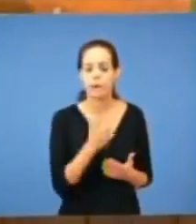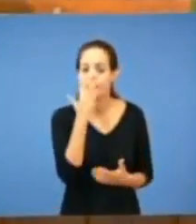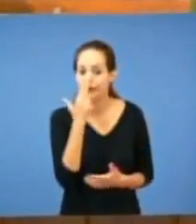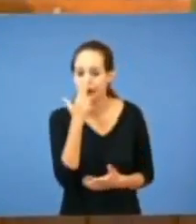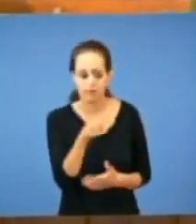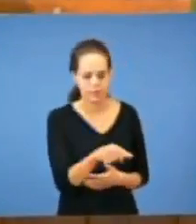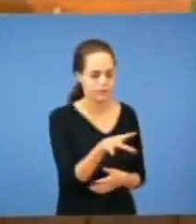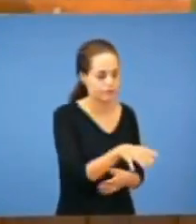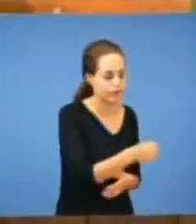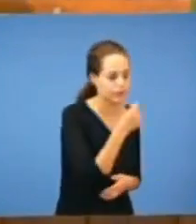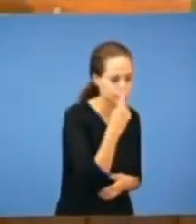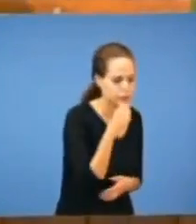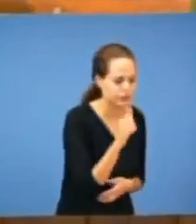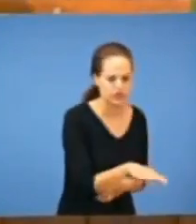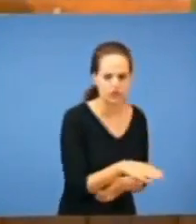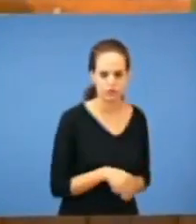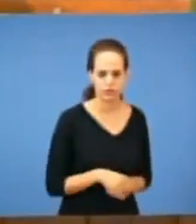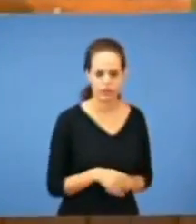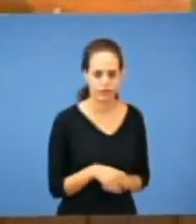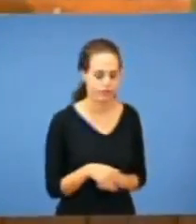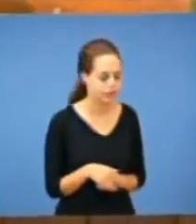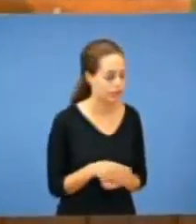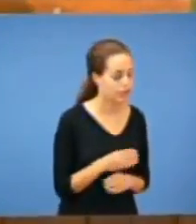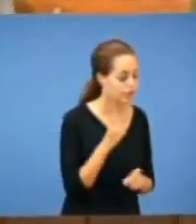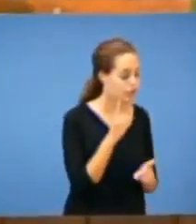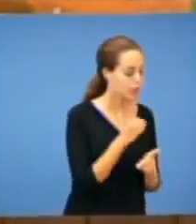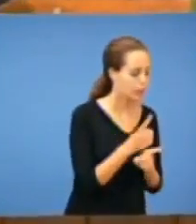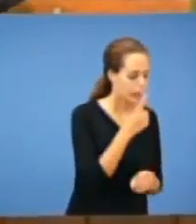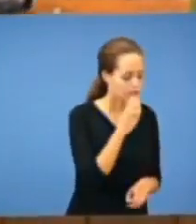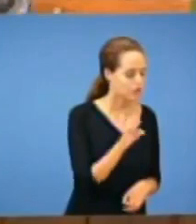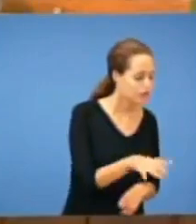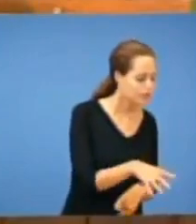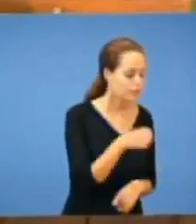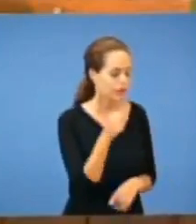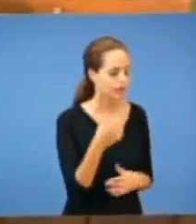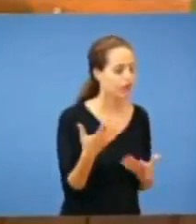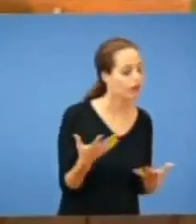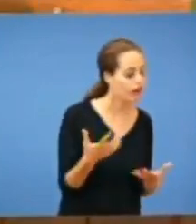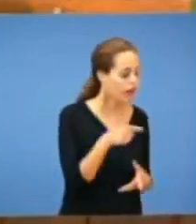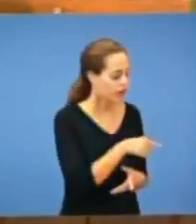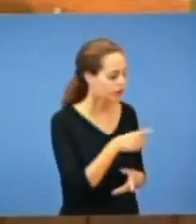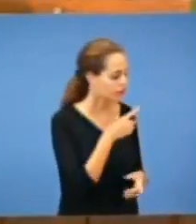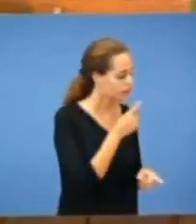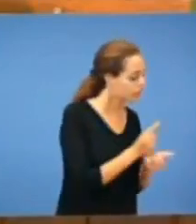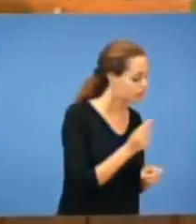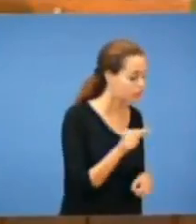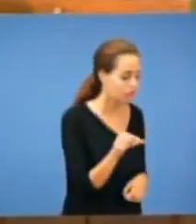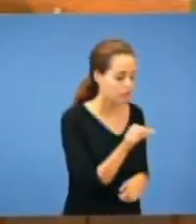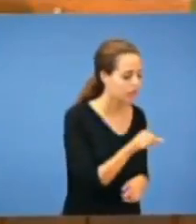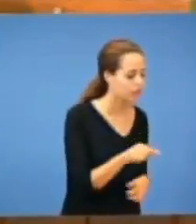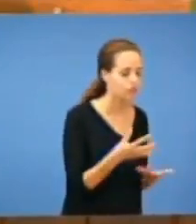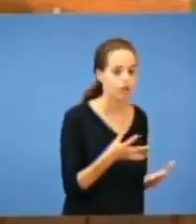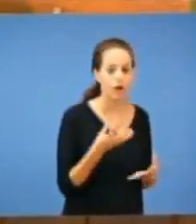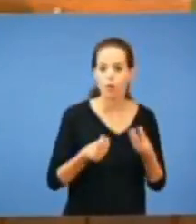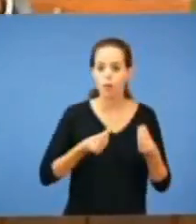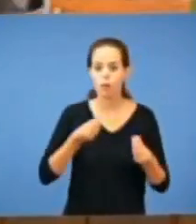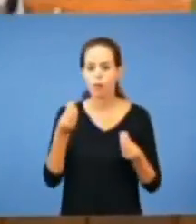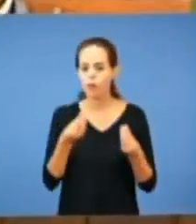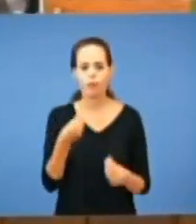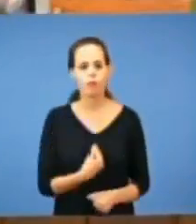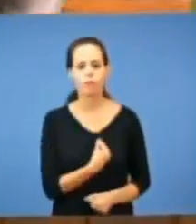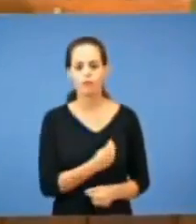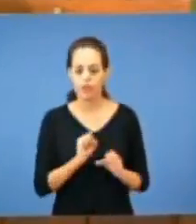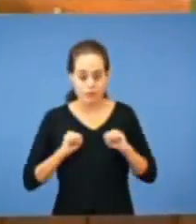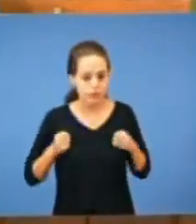You are collecting coins in the middle of the garbage. You'll never find, oh, I found this, or I found that. Nobody lives off of